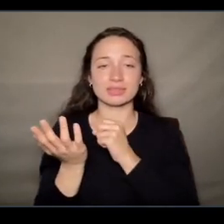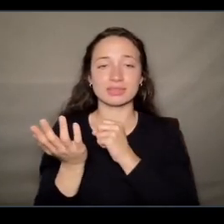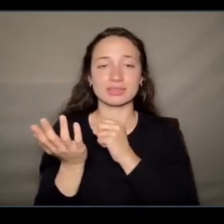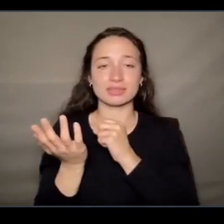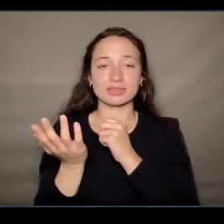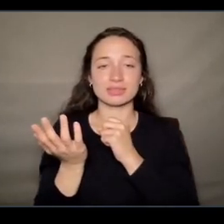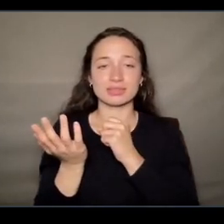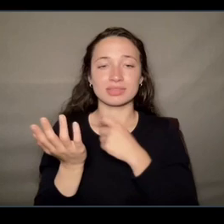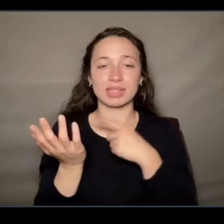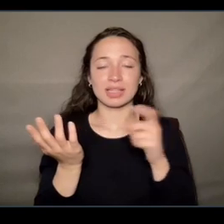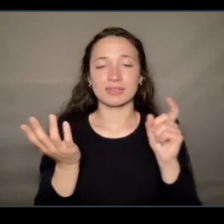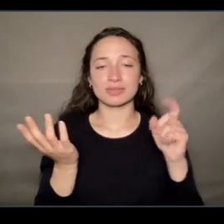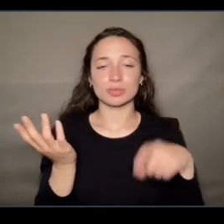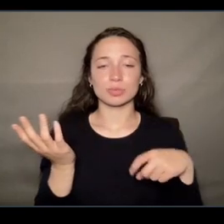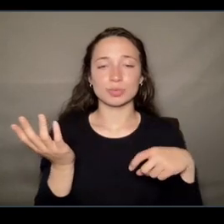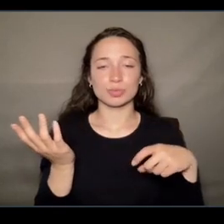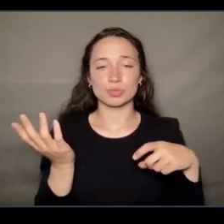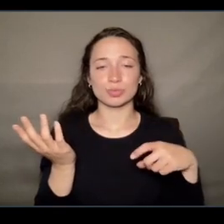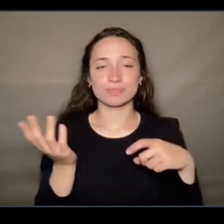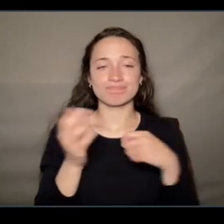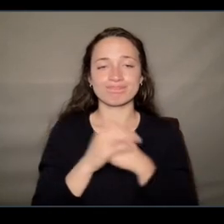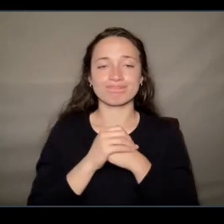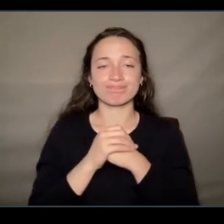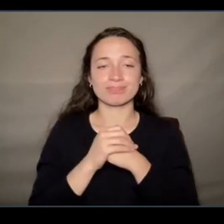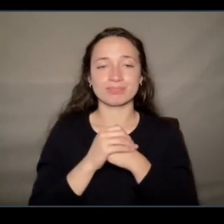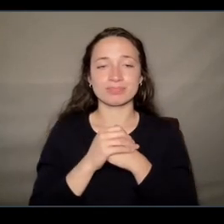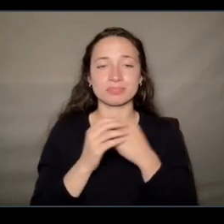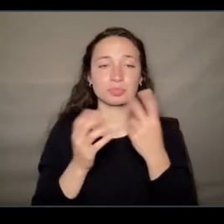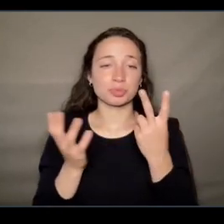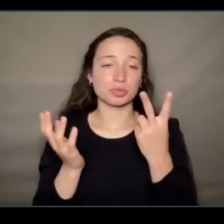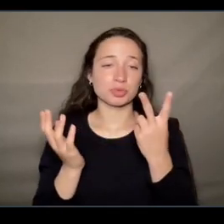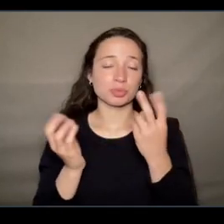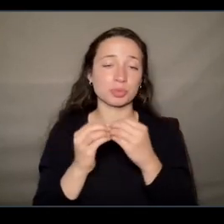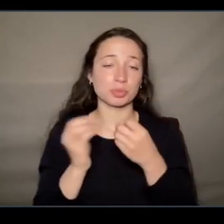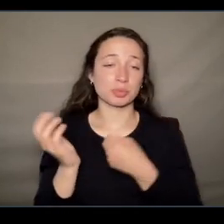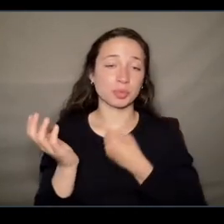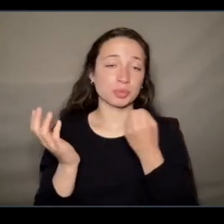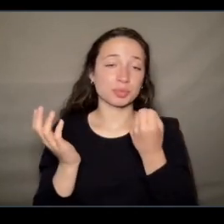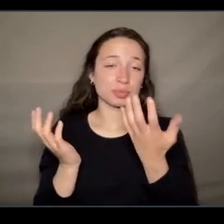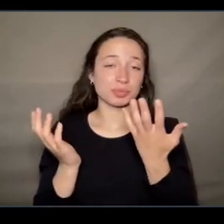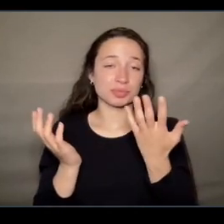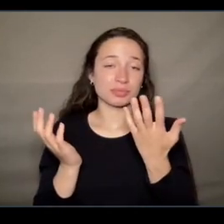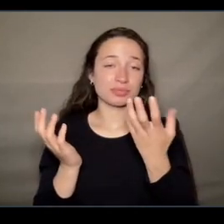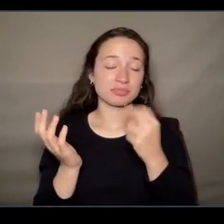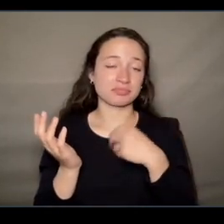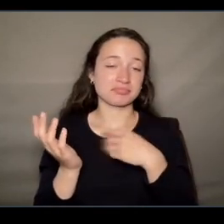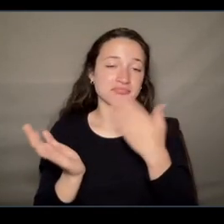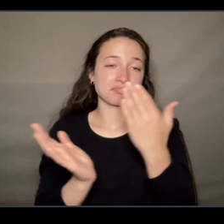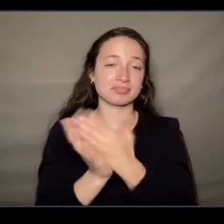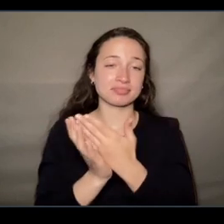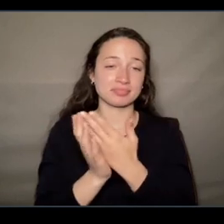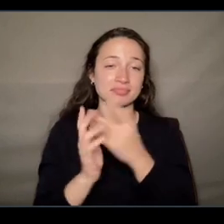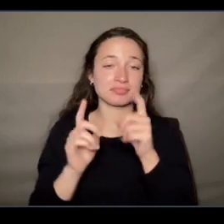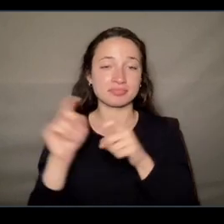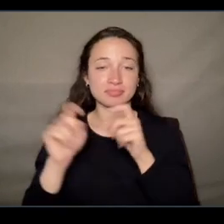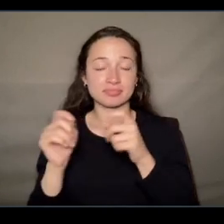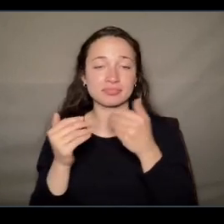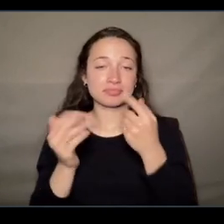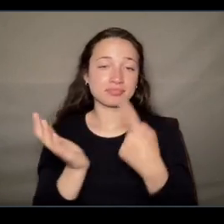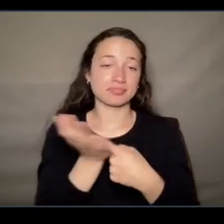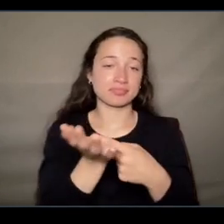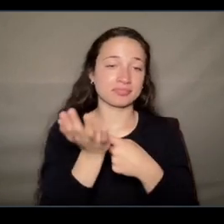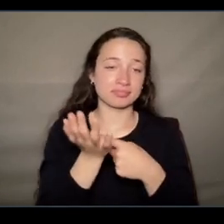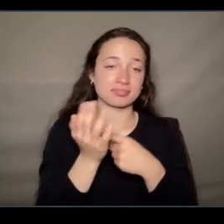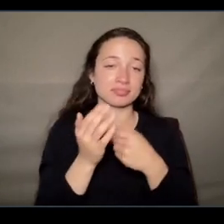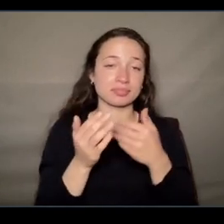Yeah, so I guess I'll just have, I'll read two more poems, and then I'd like to stop and just take some questions and talk a